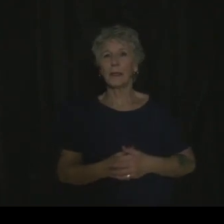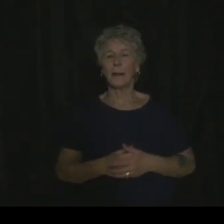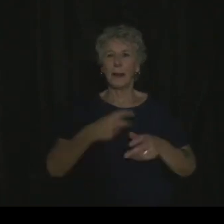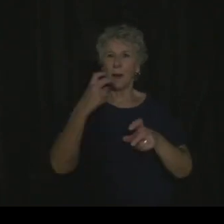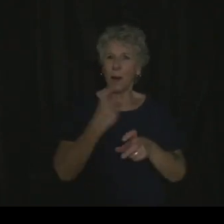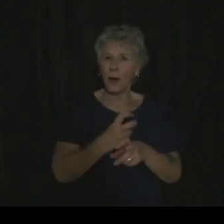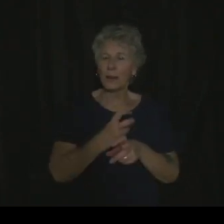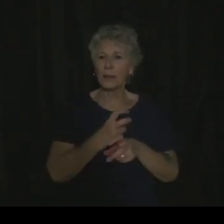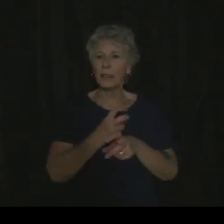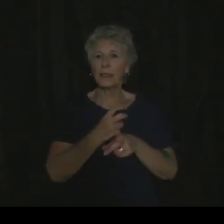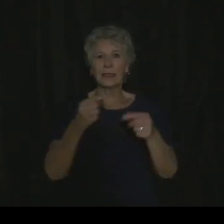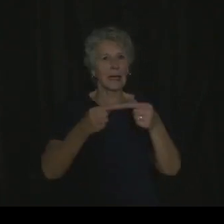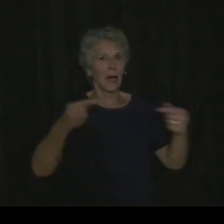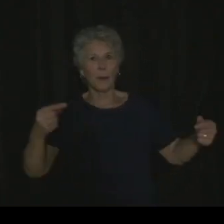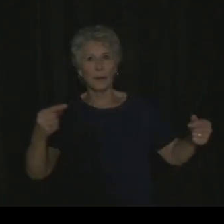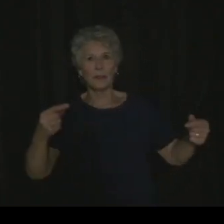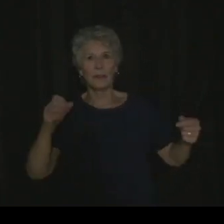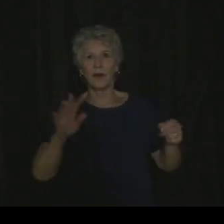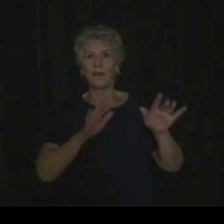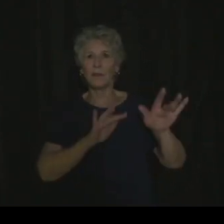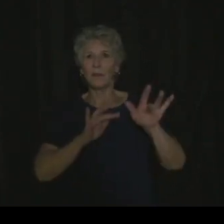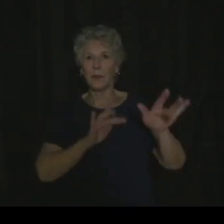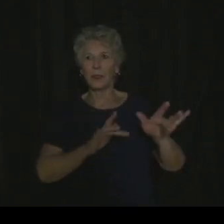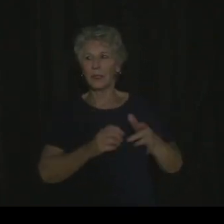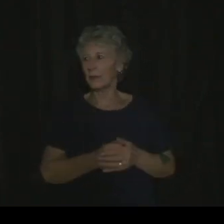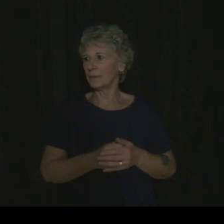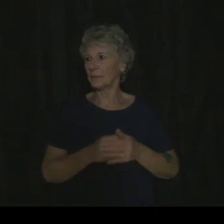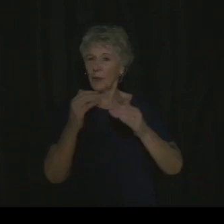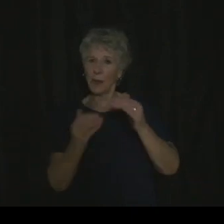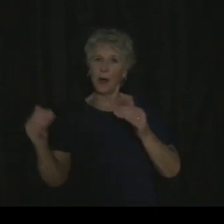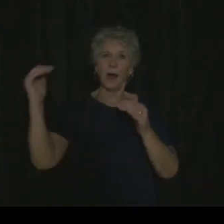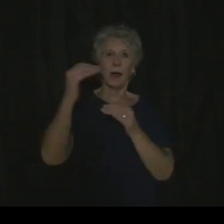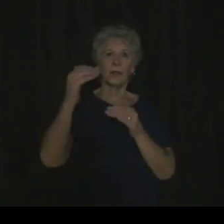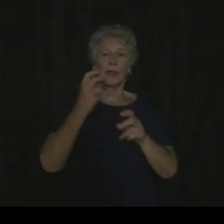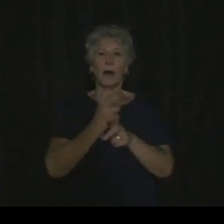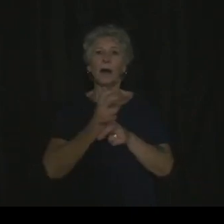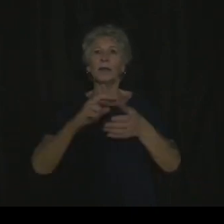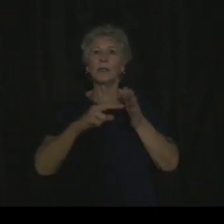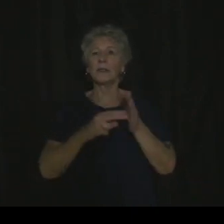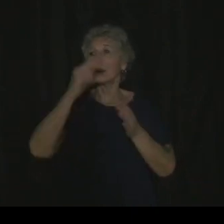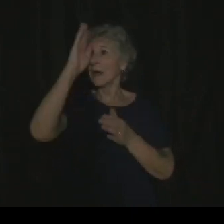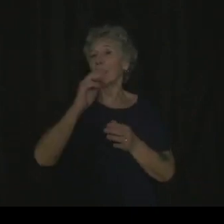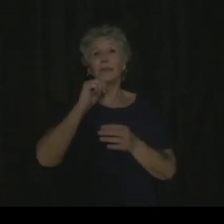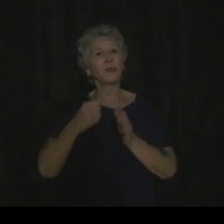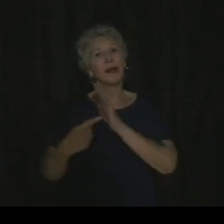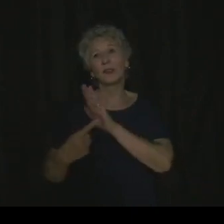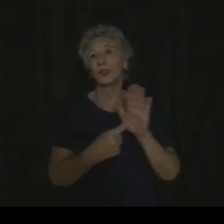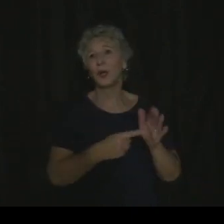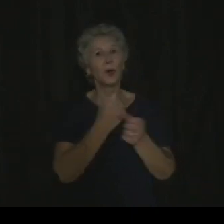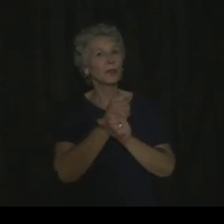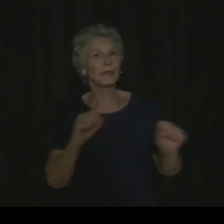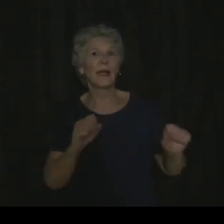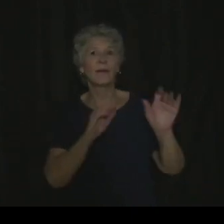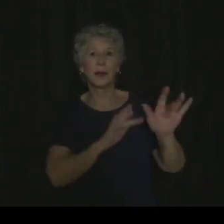Harden is the opposite of mercy. Ultimately, hardening means that God does not show saving